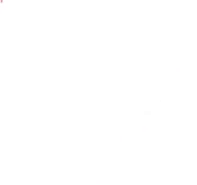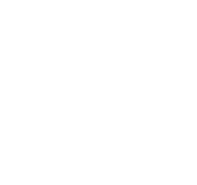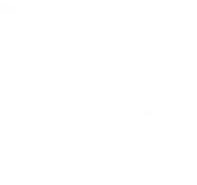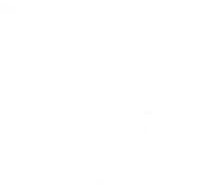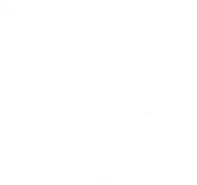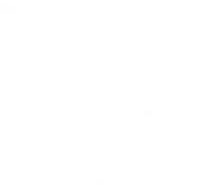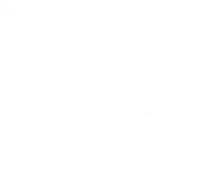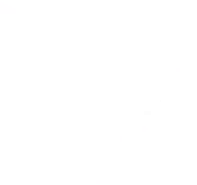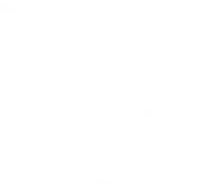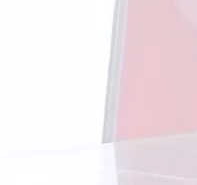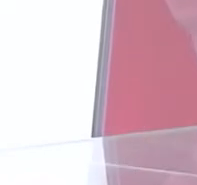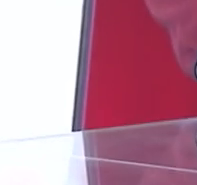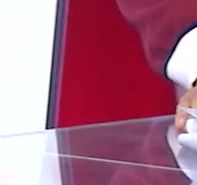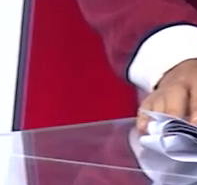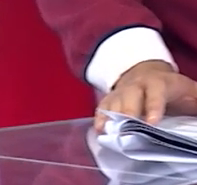KPM.